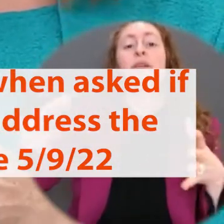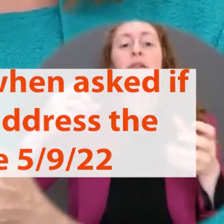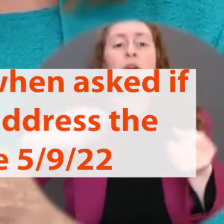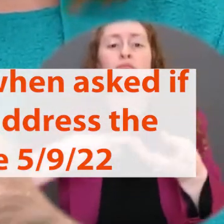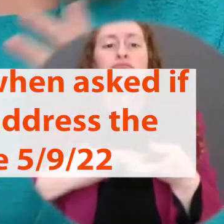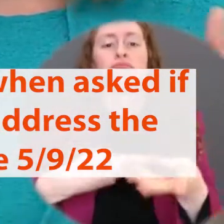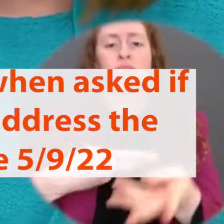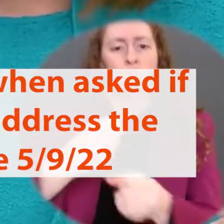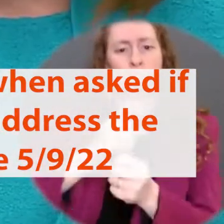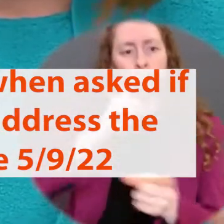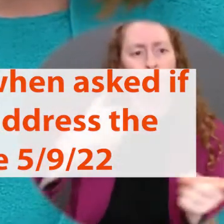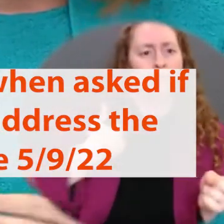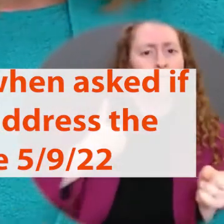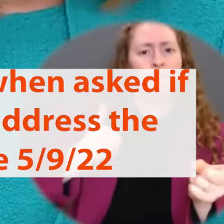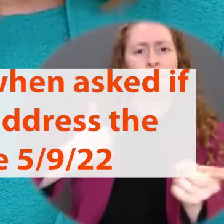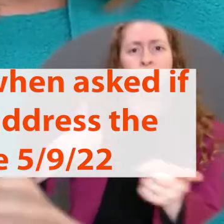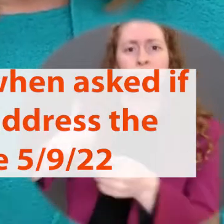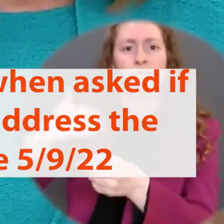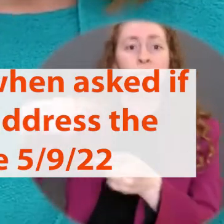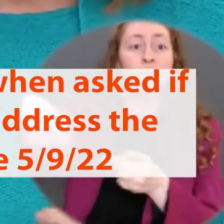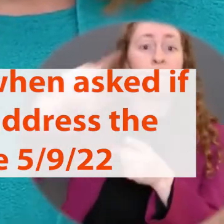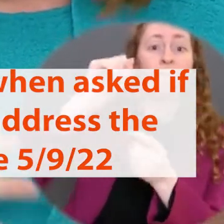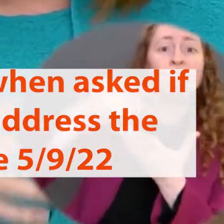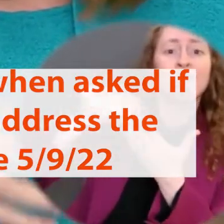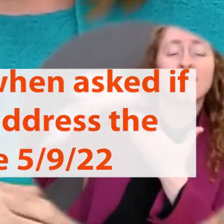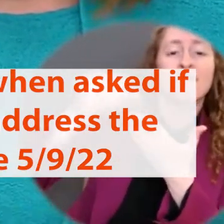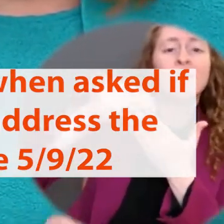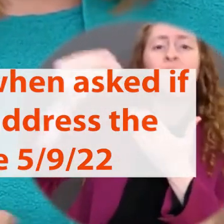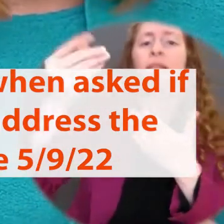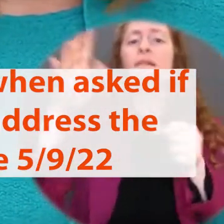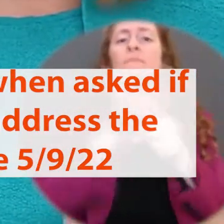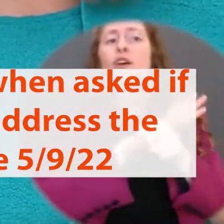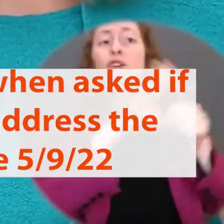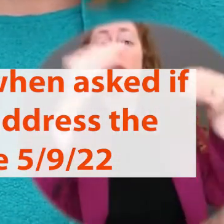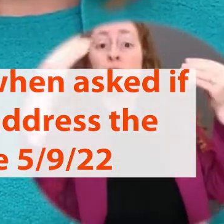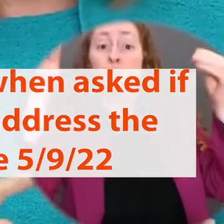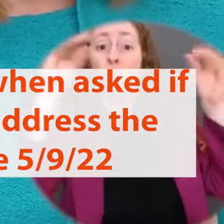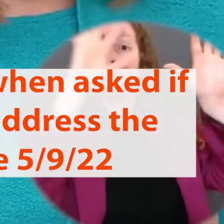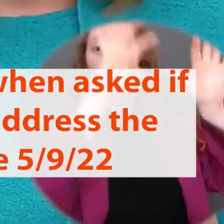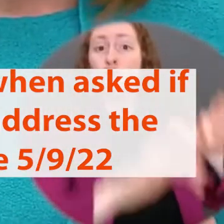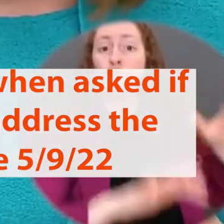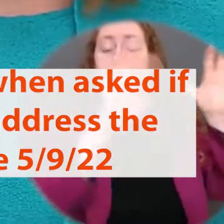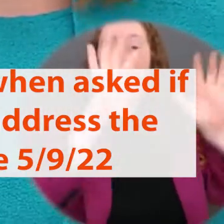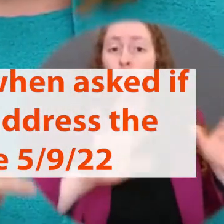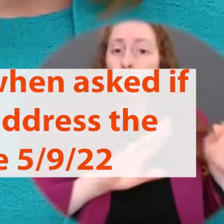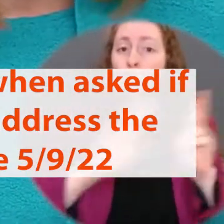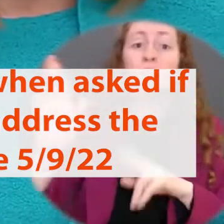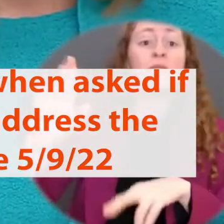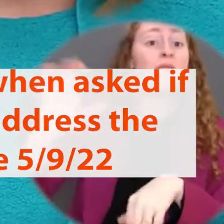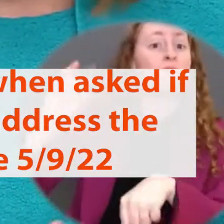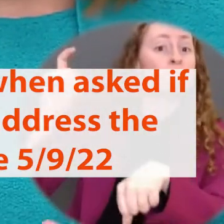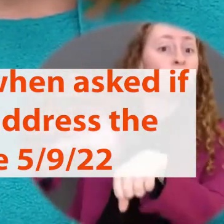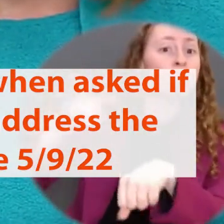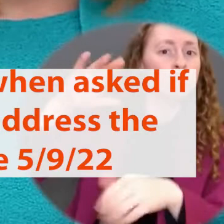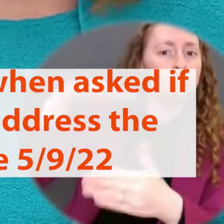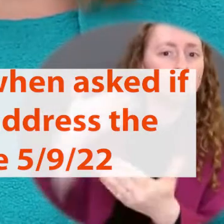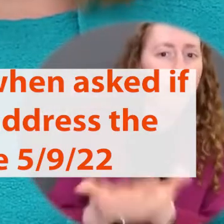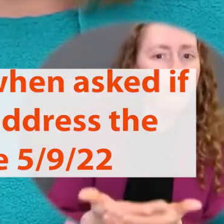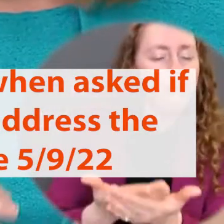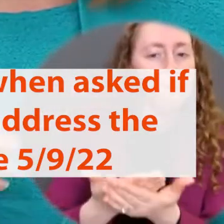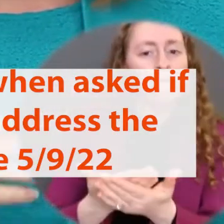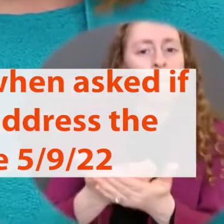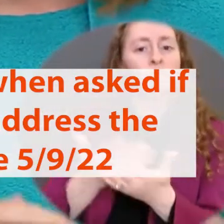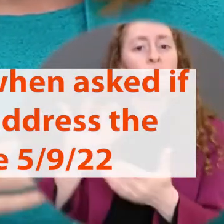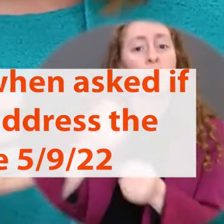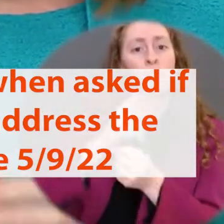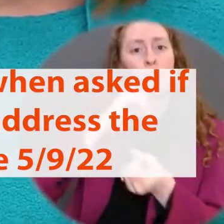there's stock on the shelves, right? And working with the industry right now to optimize their supply lines, product sizes to increase capacity,